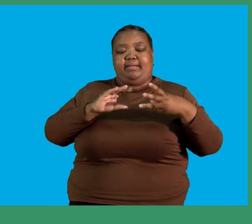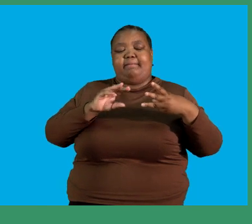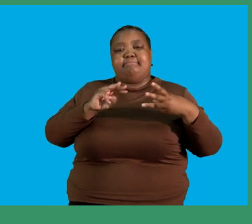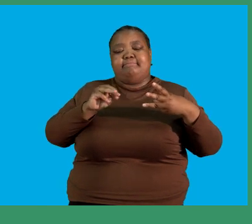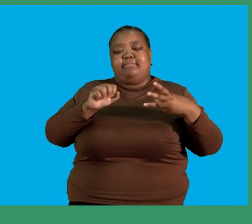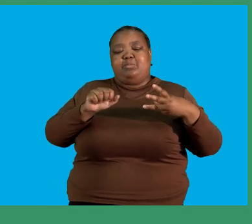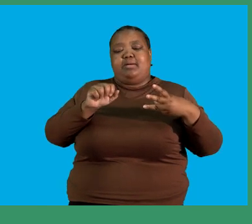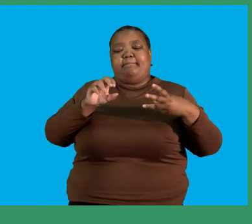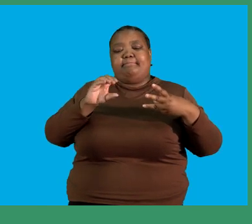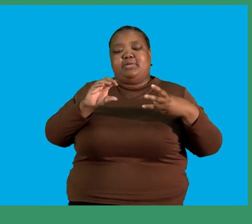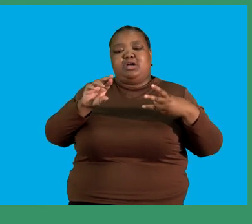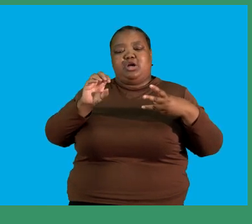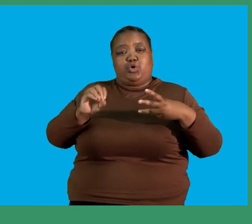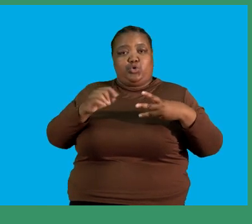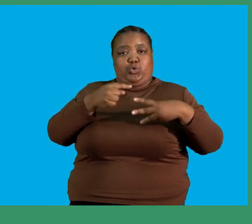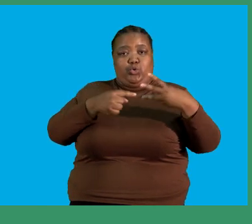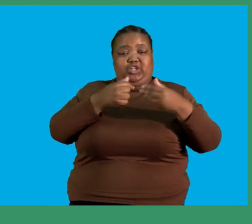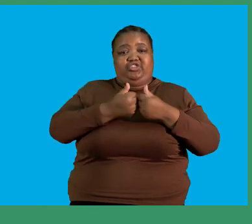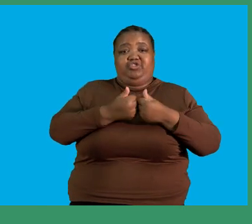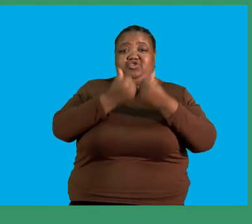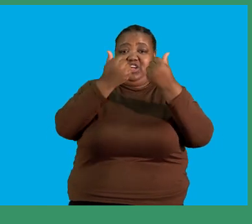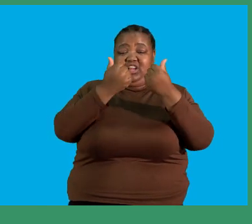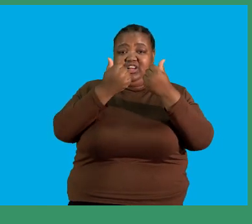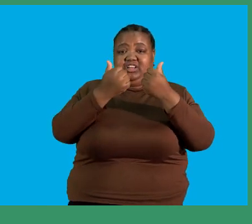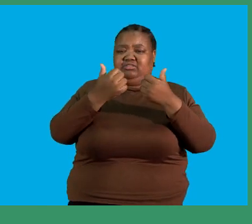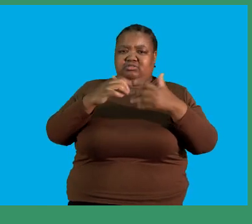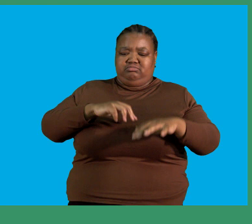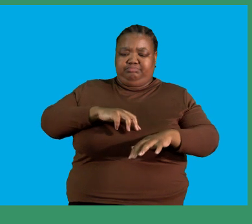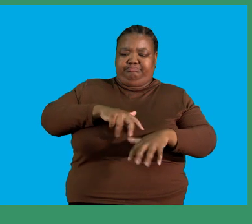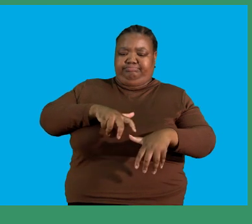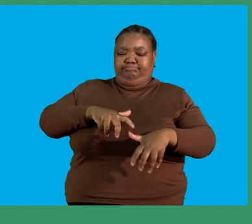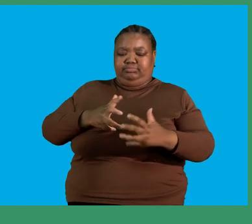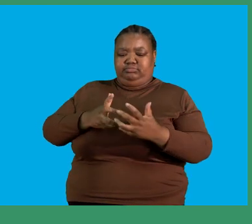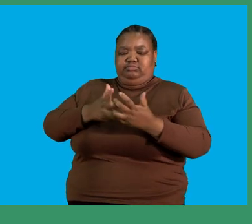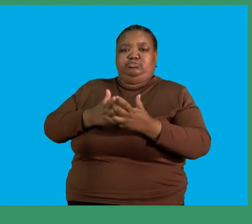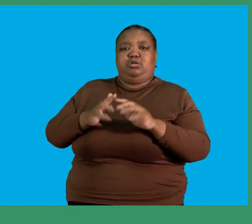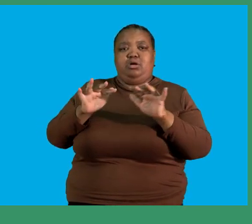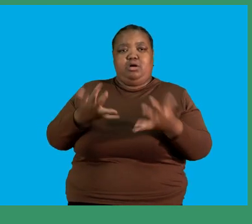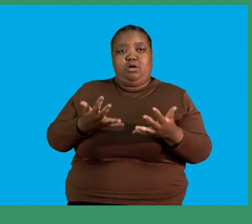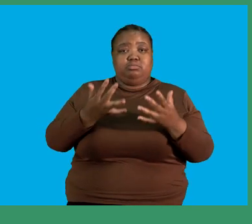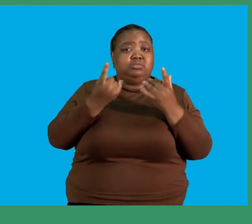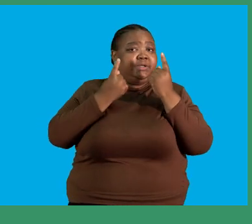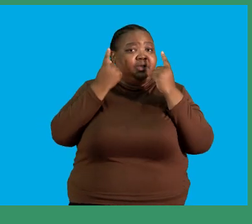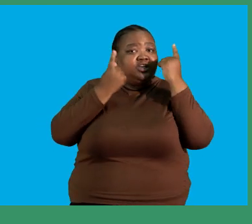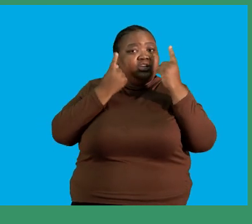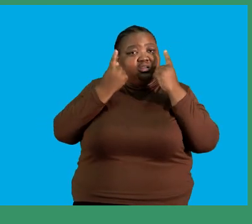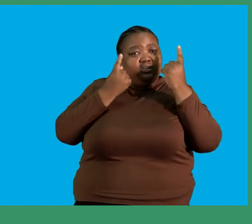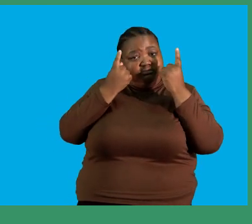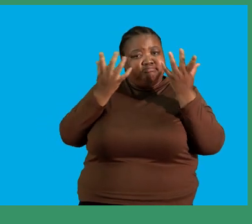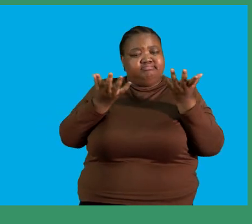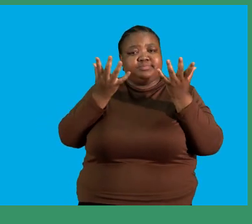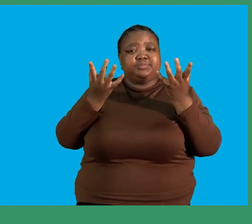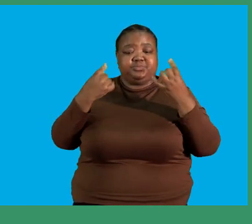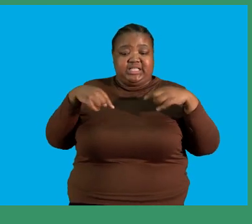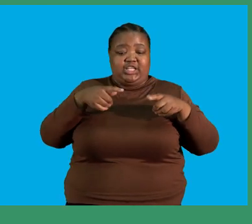market, and the macro, as well as how we can adapt to the challenges of the macro. Now, if you